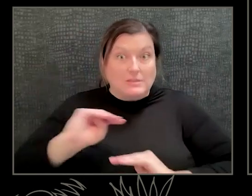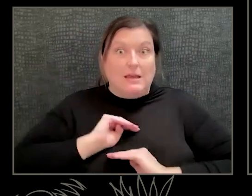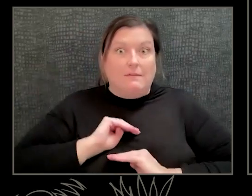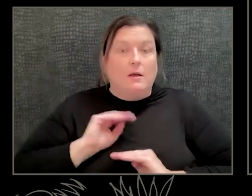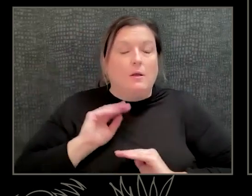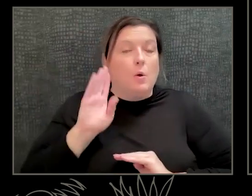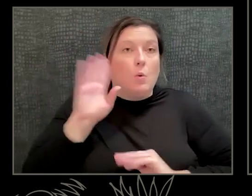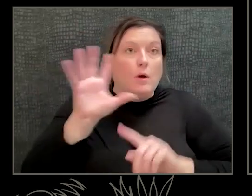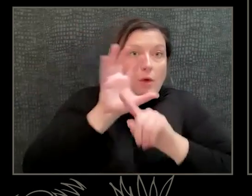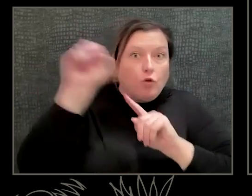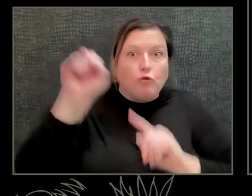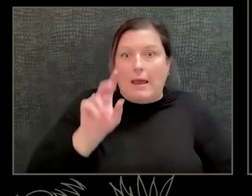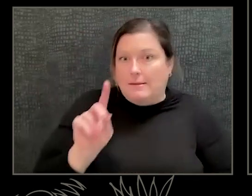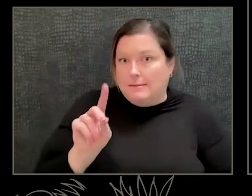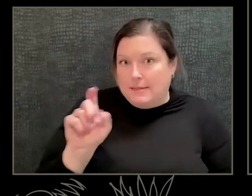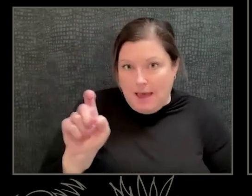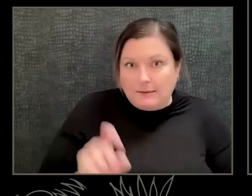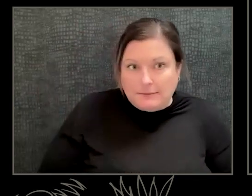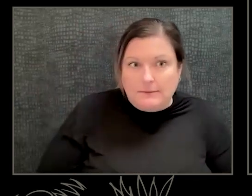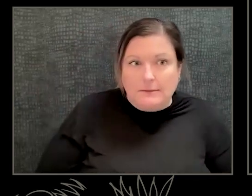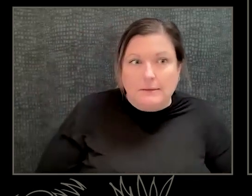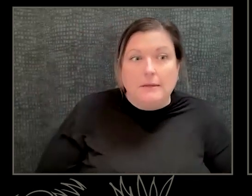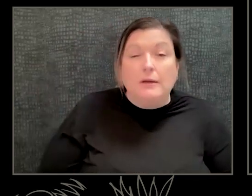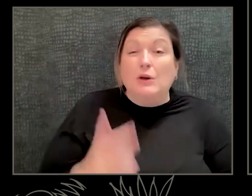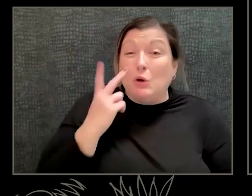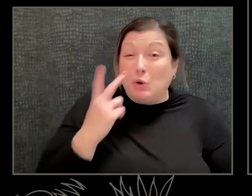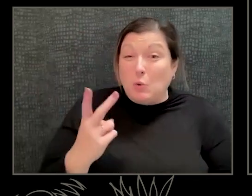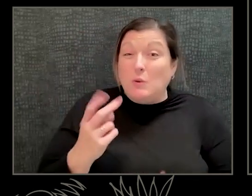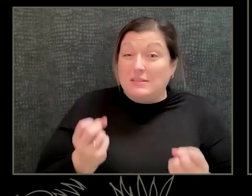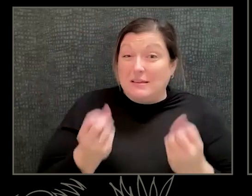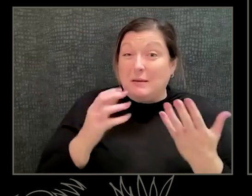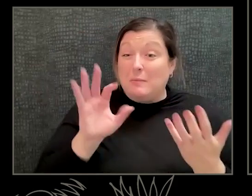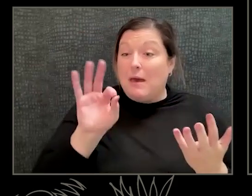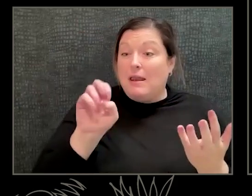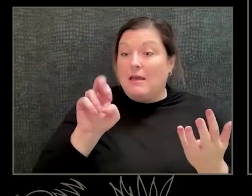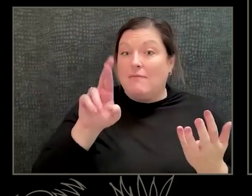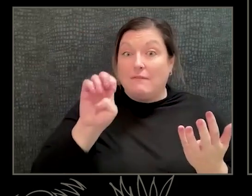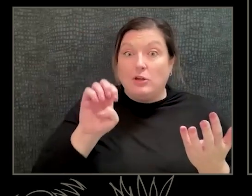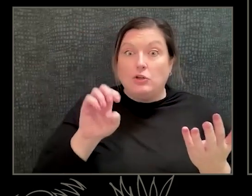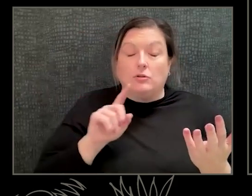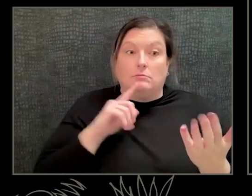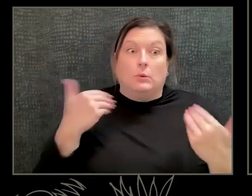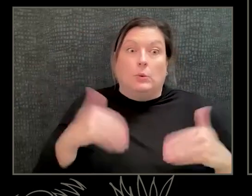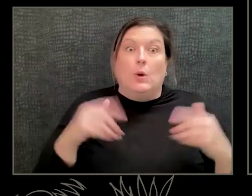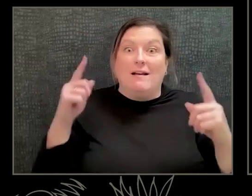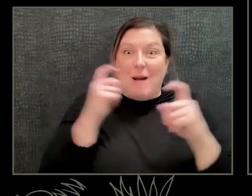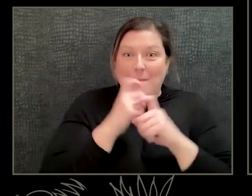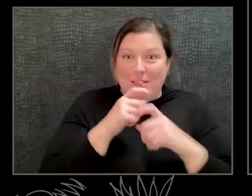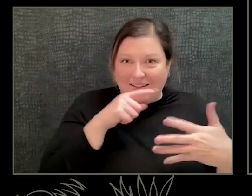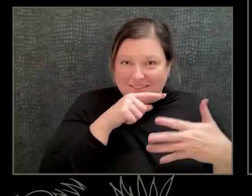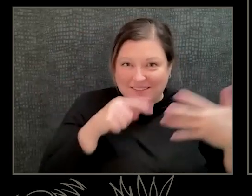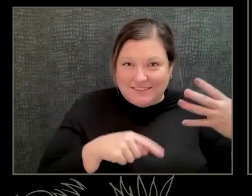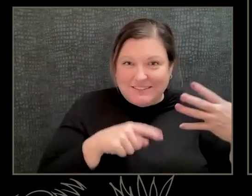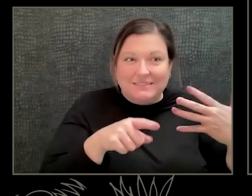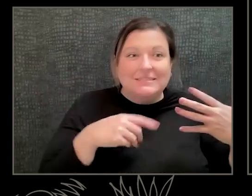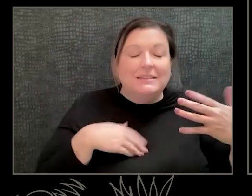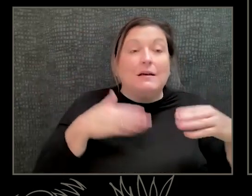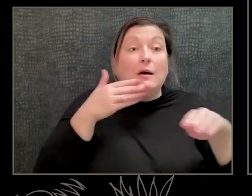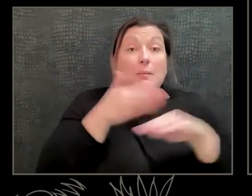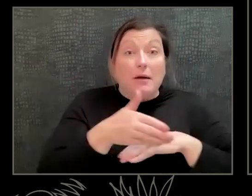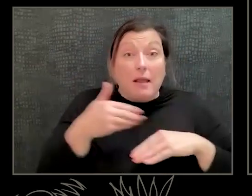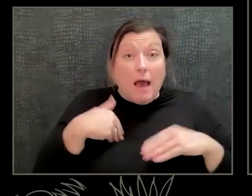DX. We'll see that many of these features I'll talk about are quite complex. But after all that